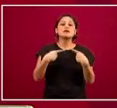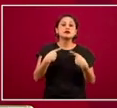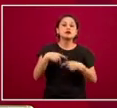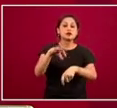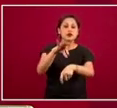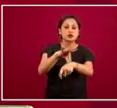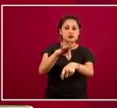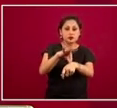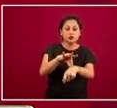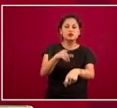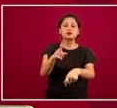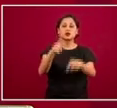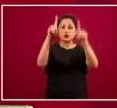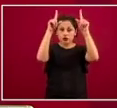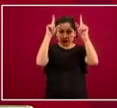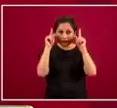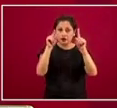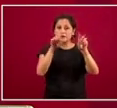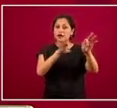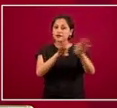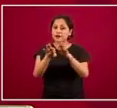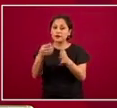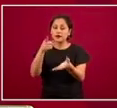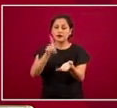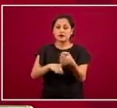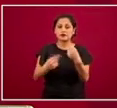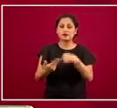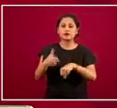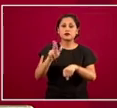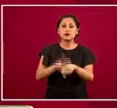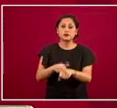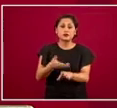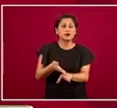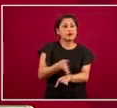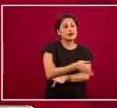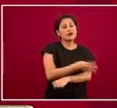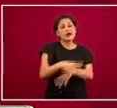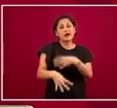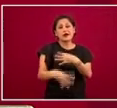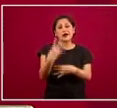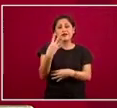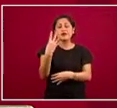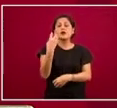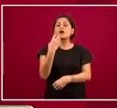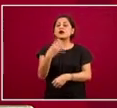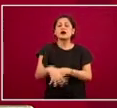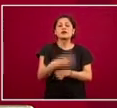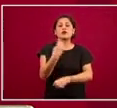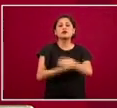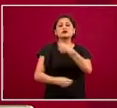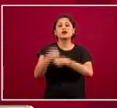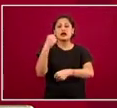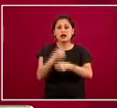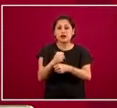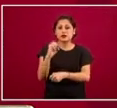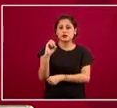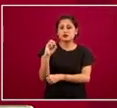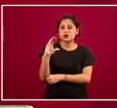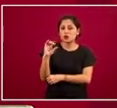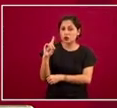daily conferences, and we've been talking about this deficit that Mexico has had for many